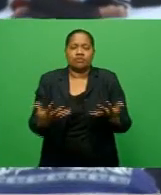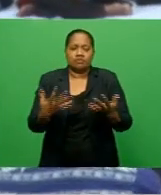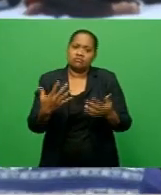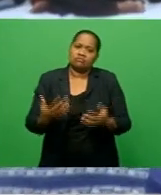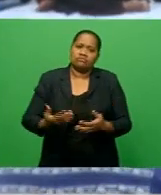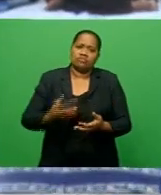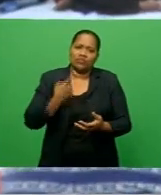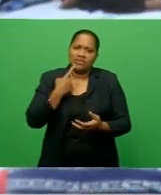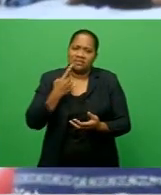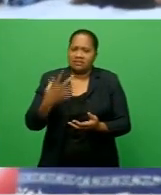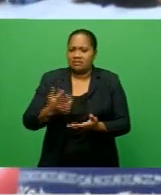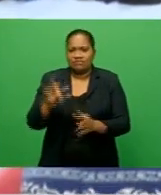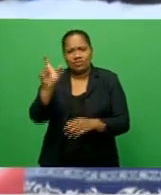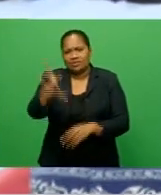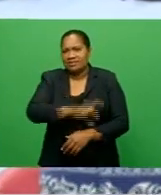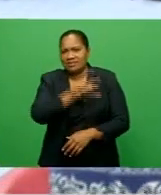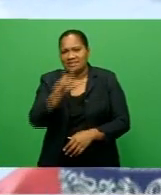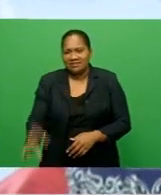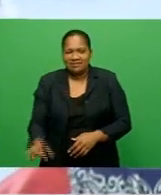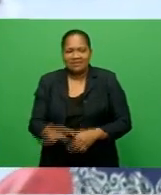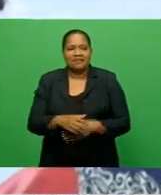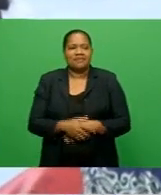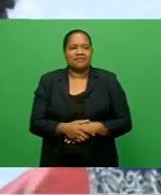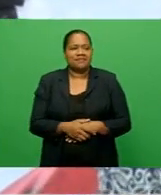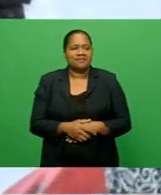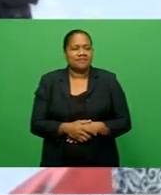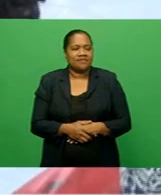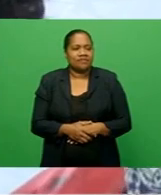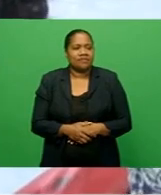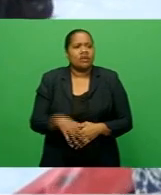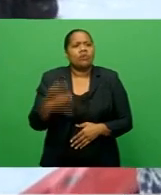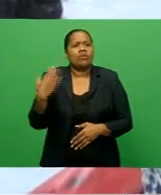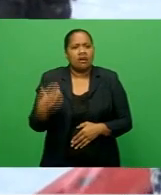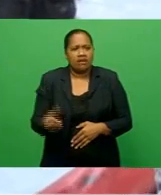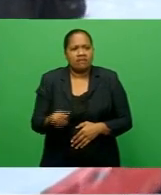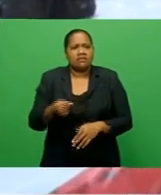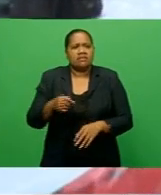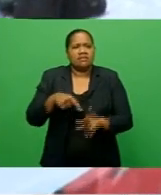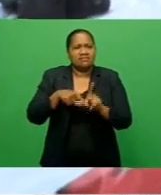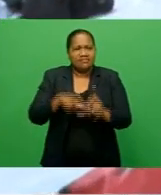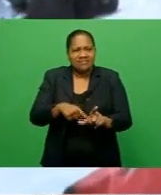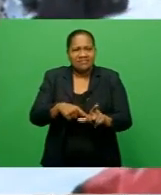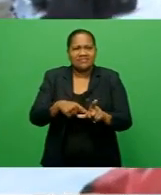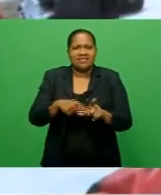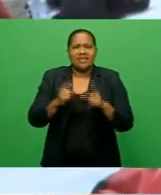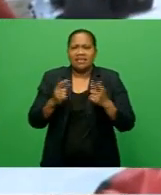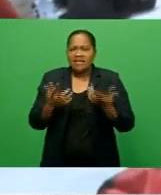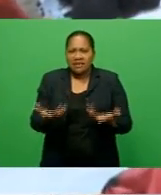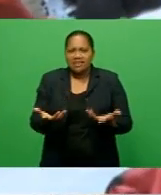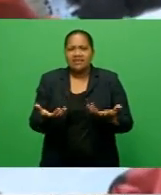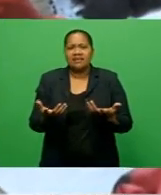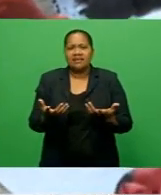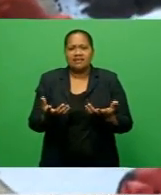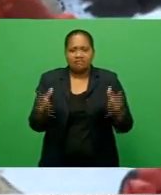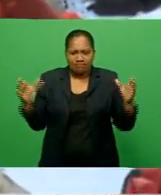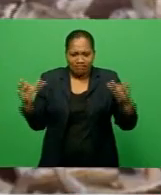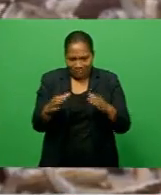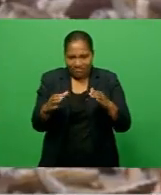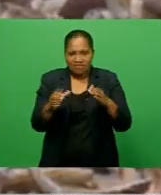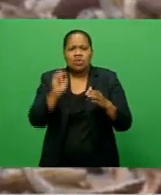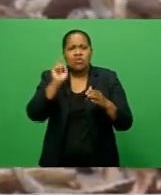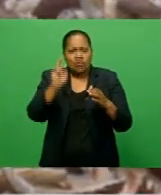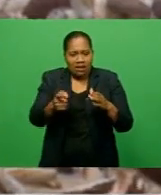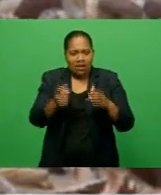The expo is an annual event or bazaar that we always anticipate because that is an opportunity for us to showcase